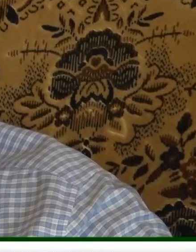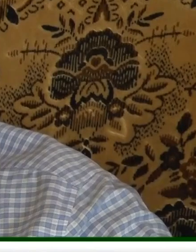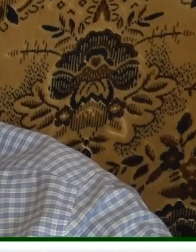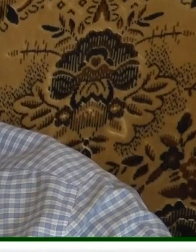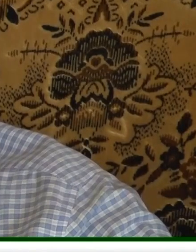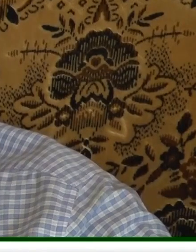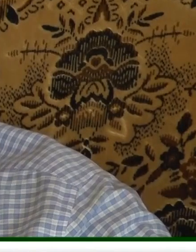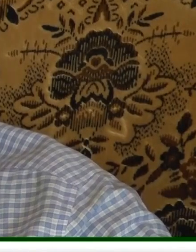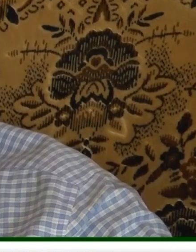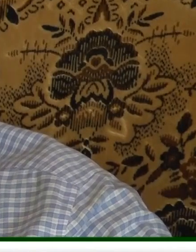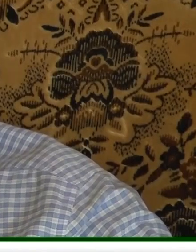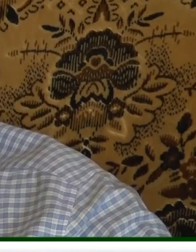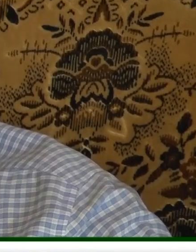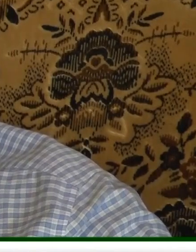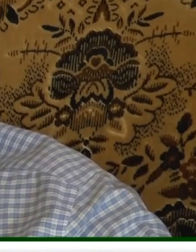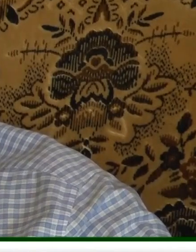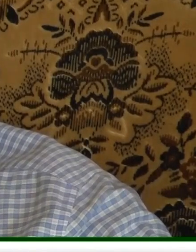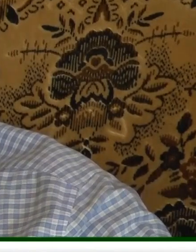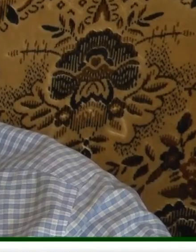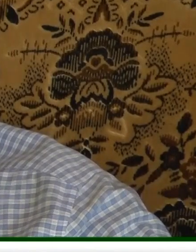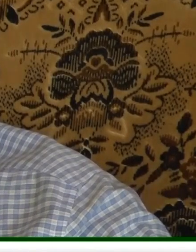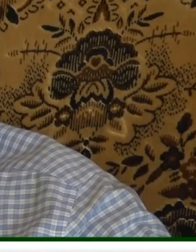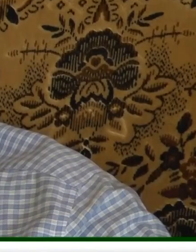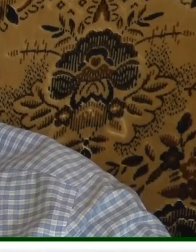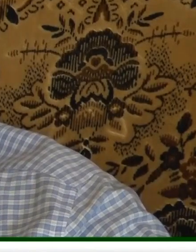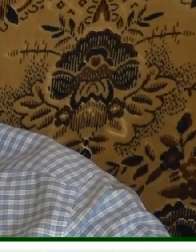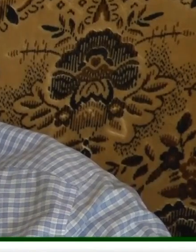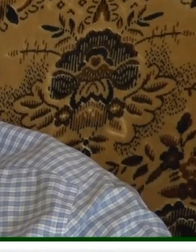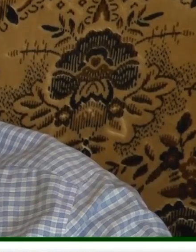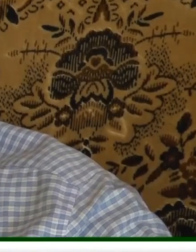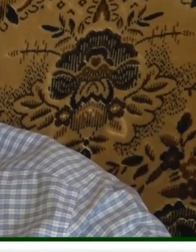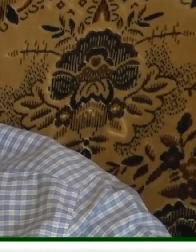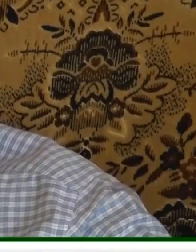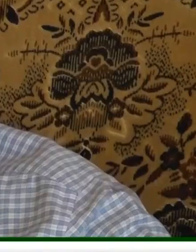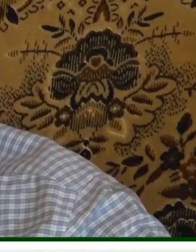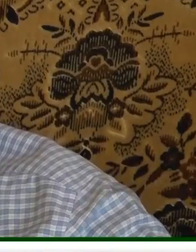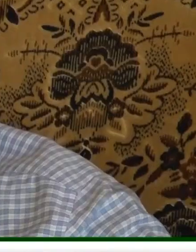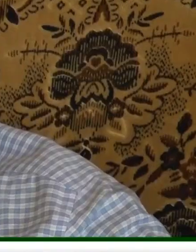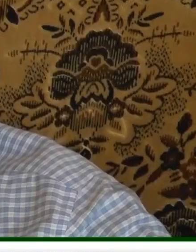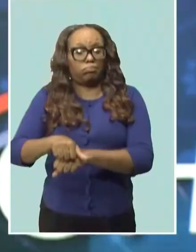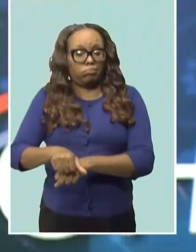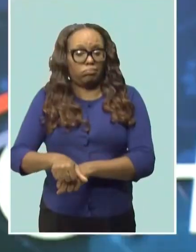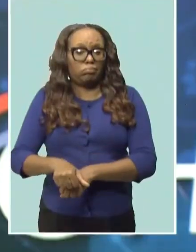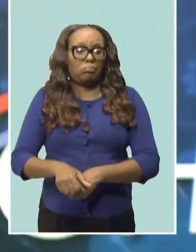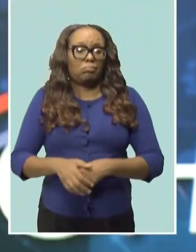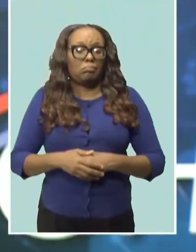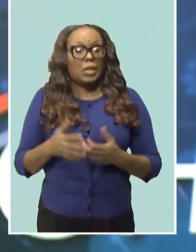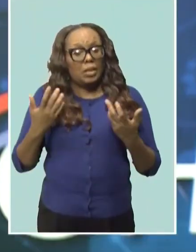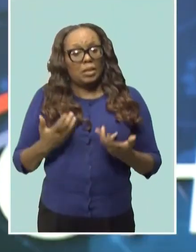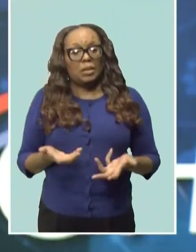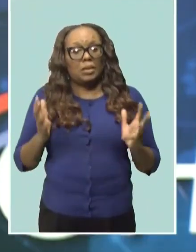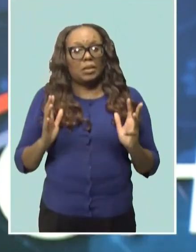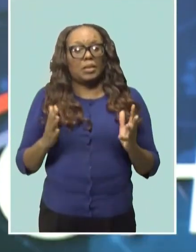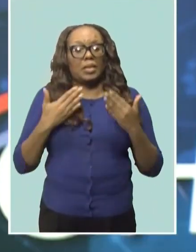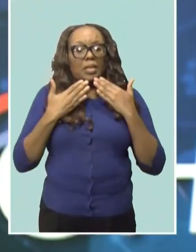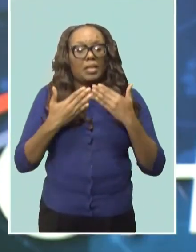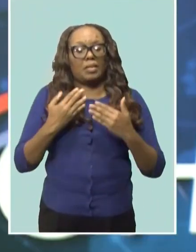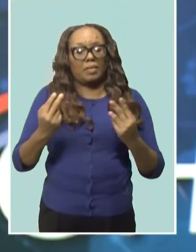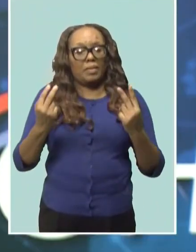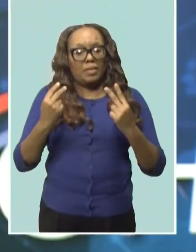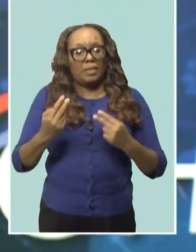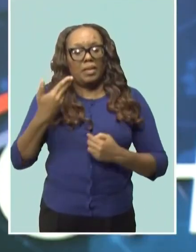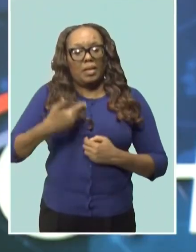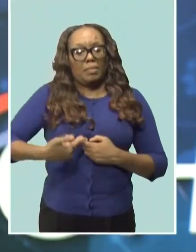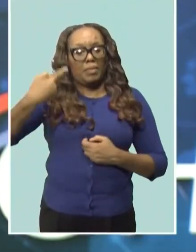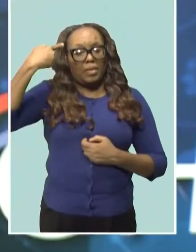be staging the West Indies women's softball cricket at Easter next year. Well, that's our time tonight. Thank you for spending it with